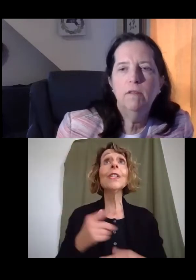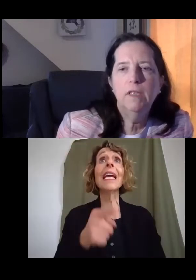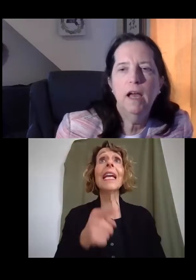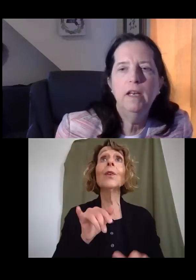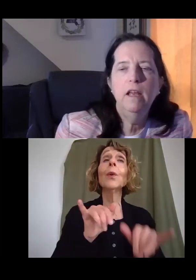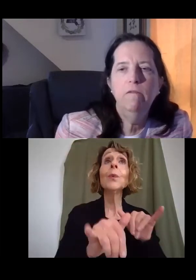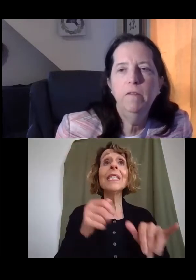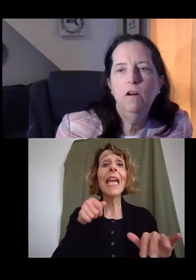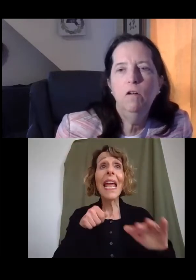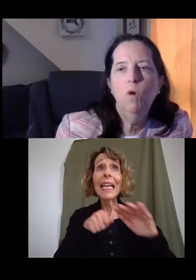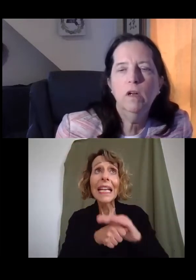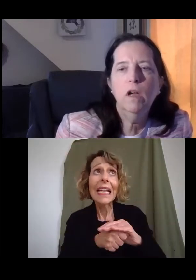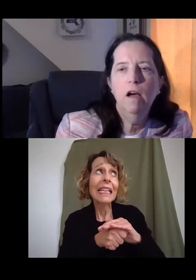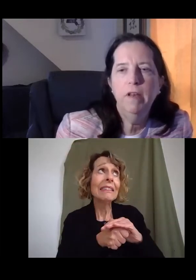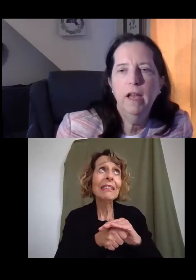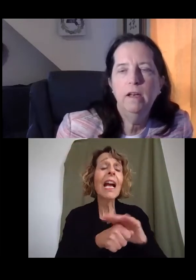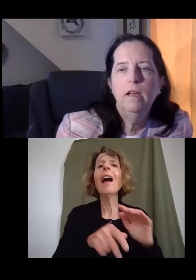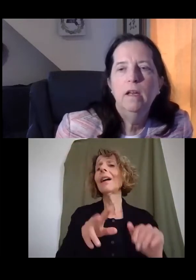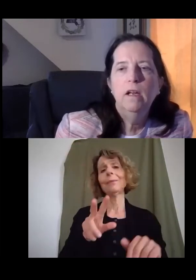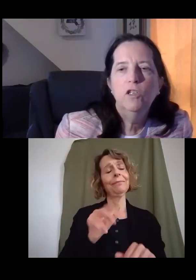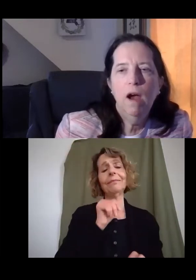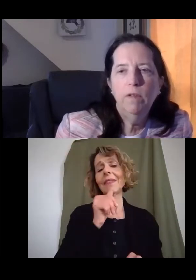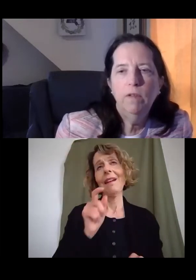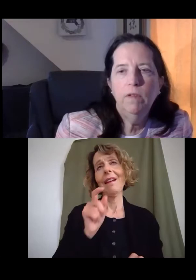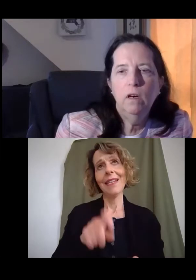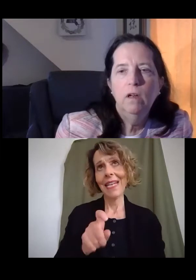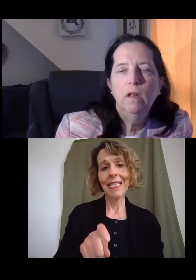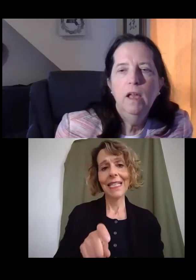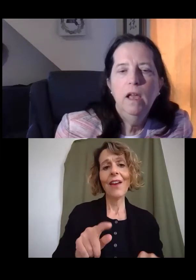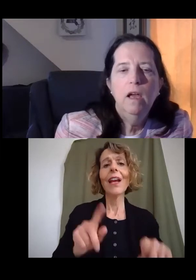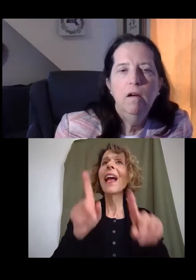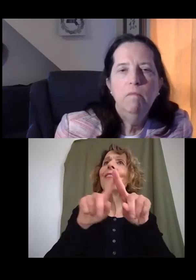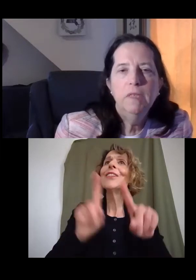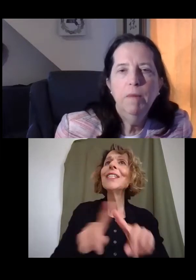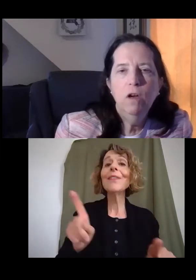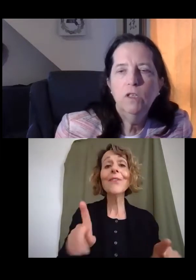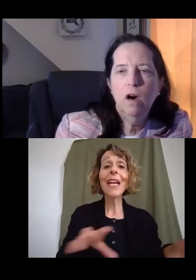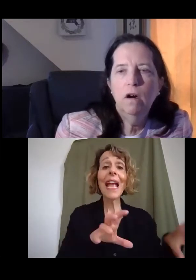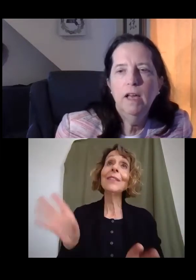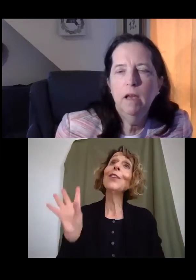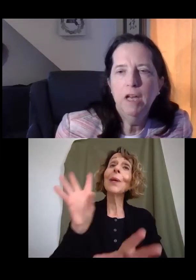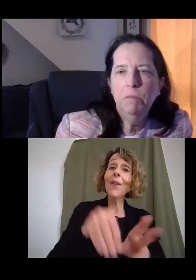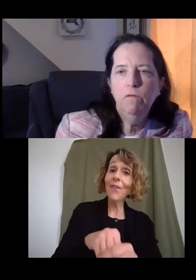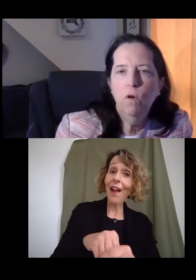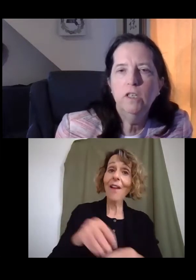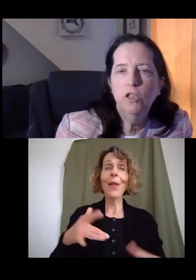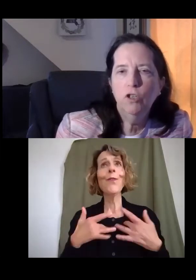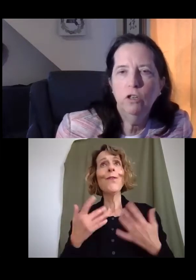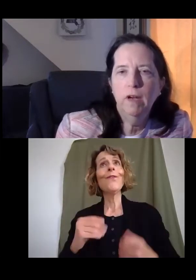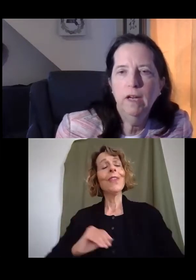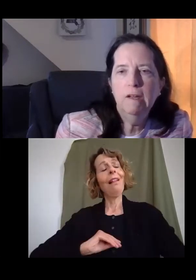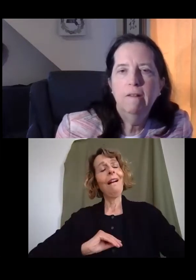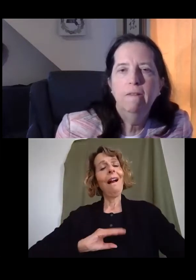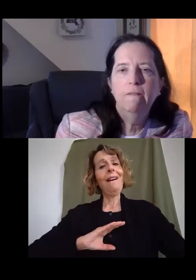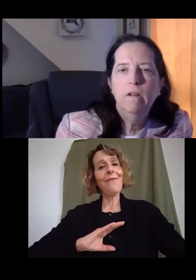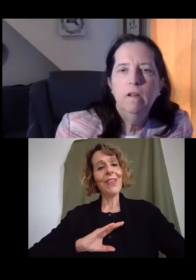go outside and feel more confident traveling. Some of those are, as I mentioned before, is